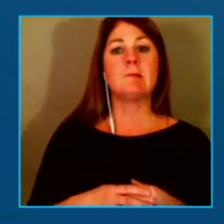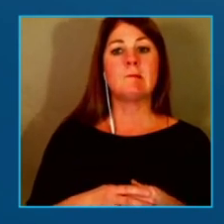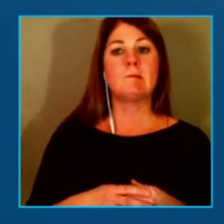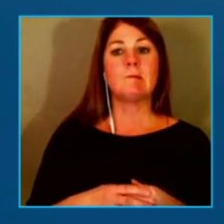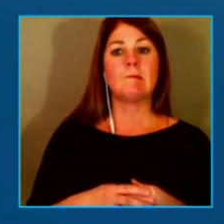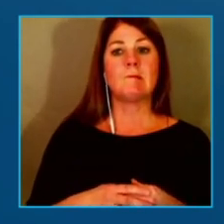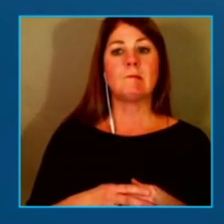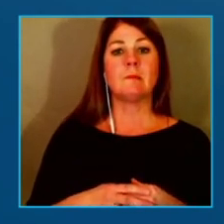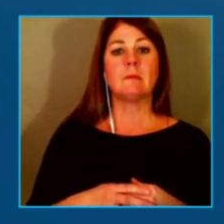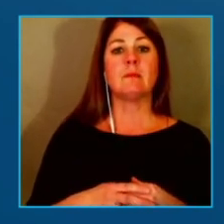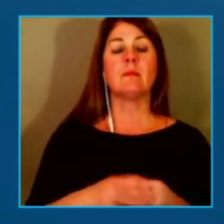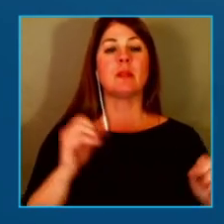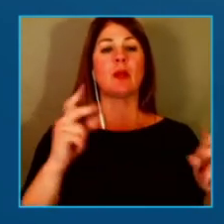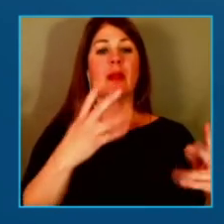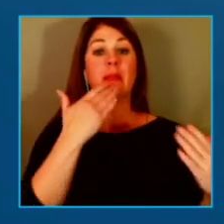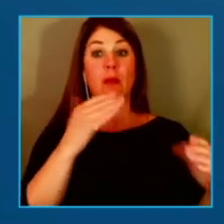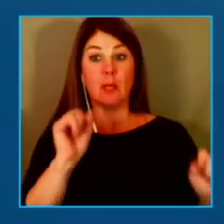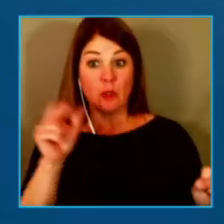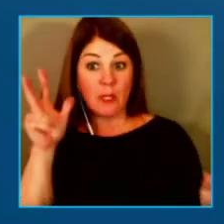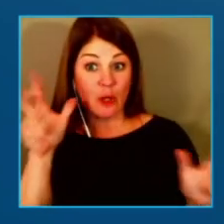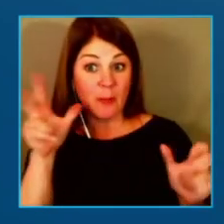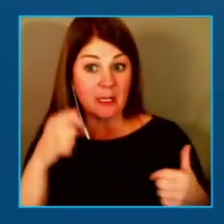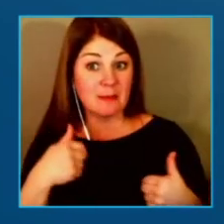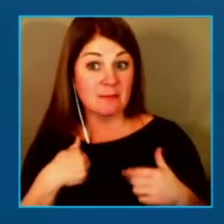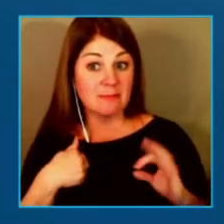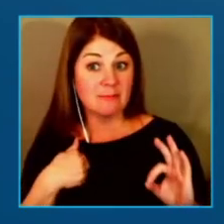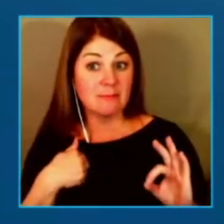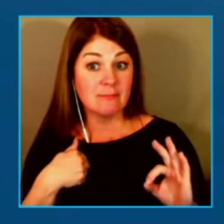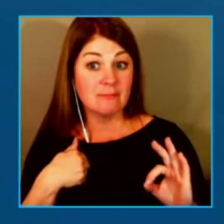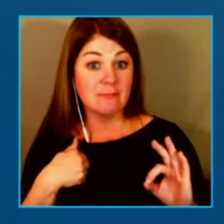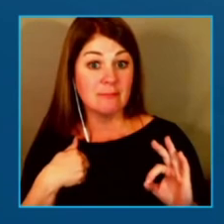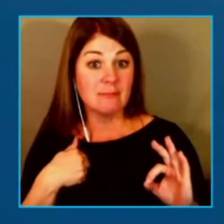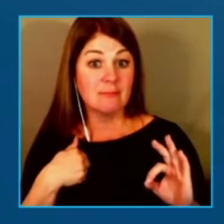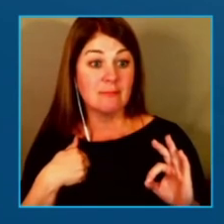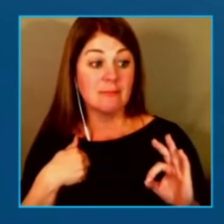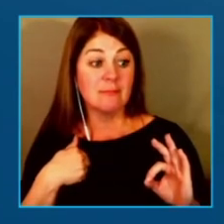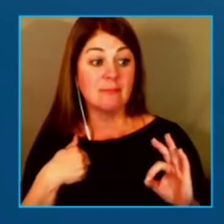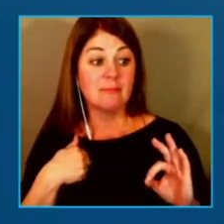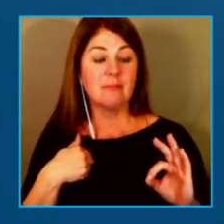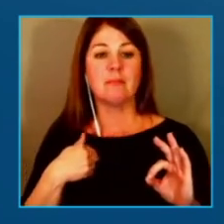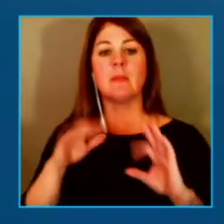Okay. Thank you. Can you hear me? Gotcha, Jeff. All right. Great.